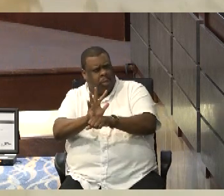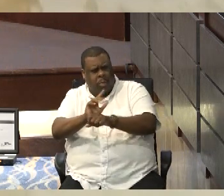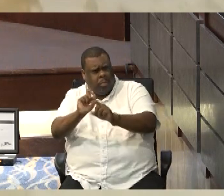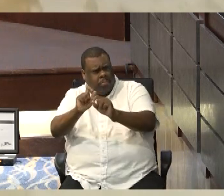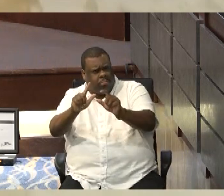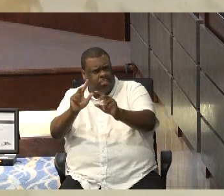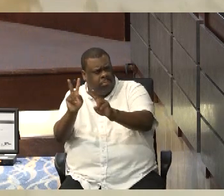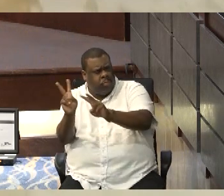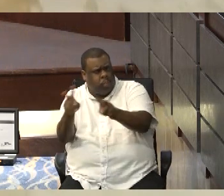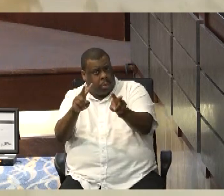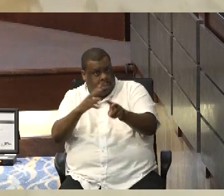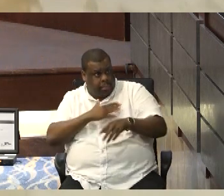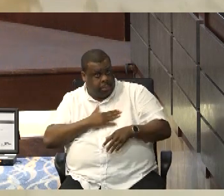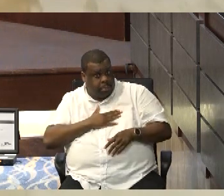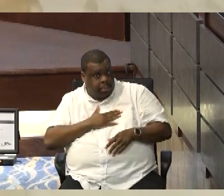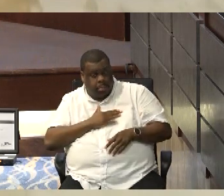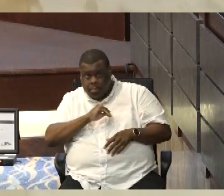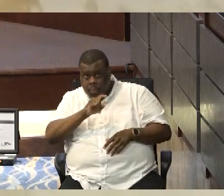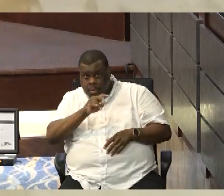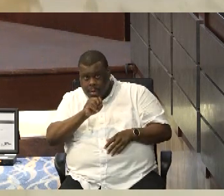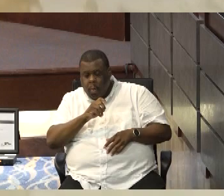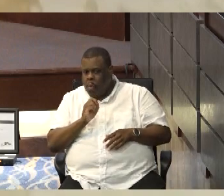I can't see down there.